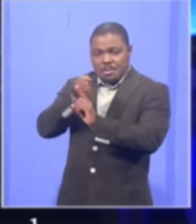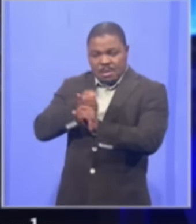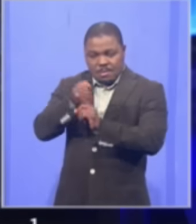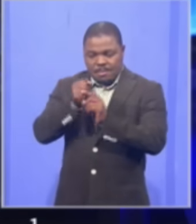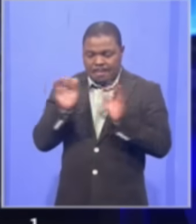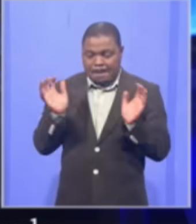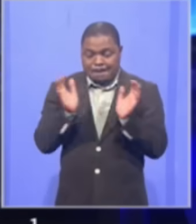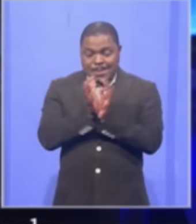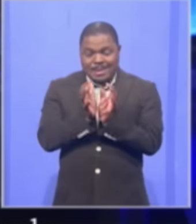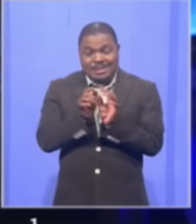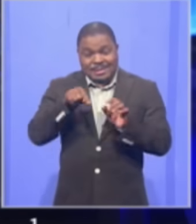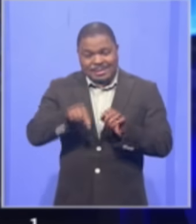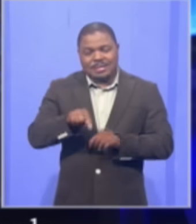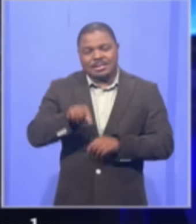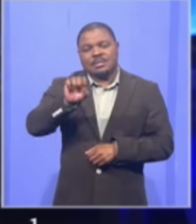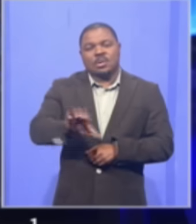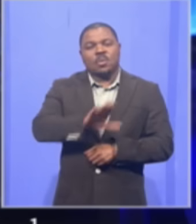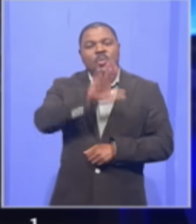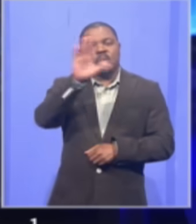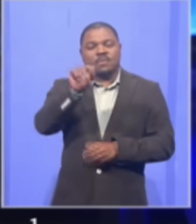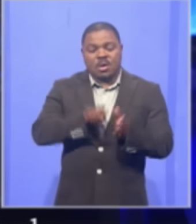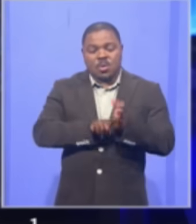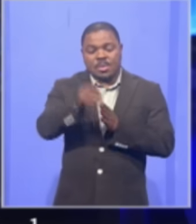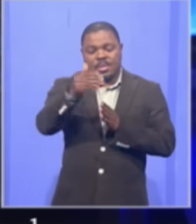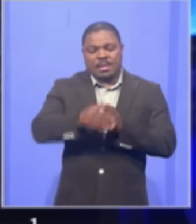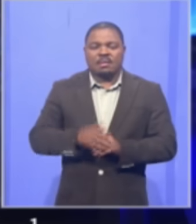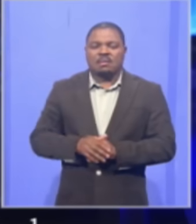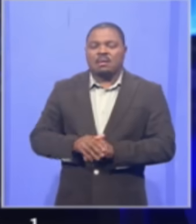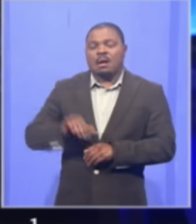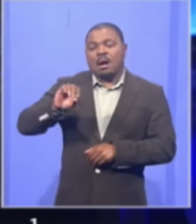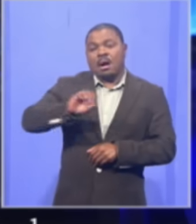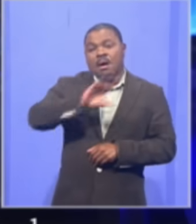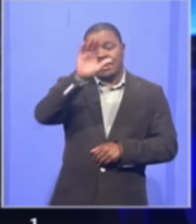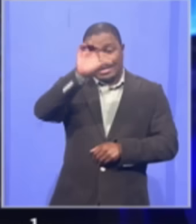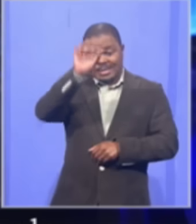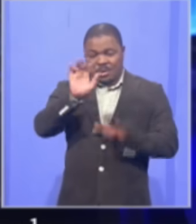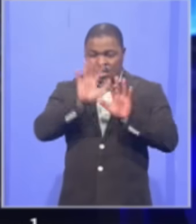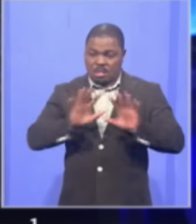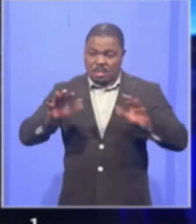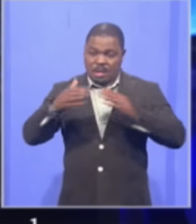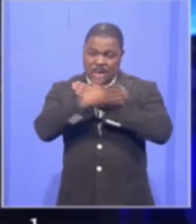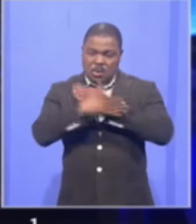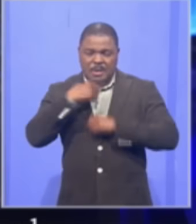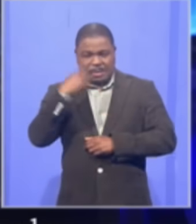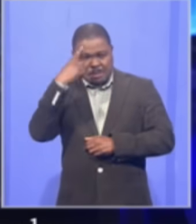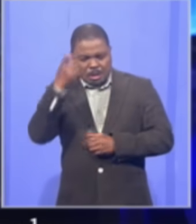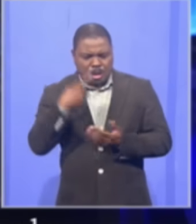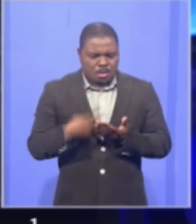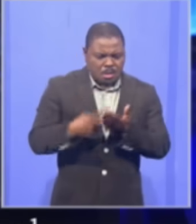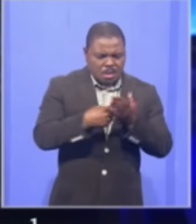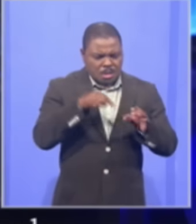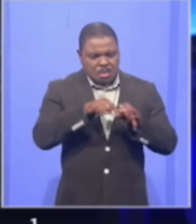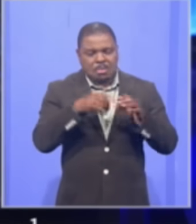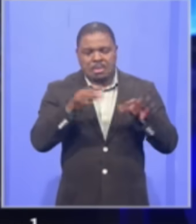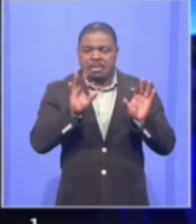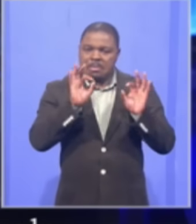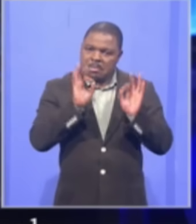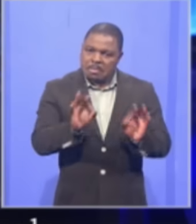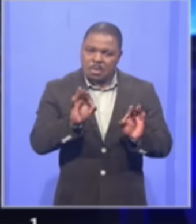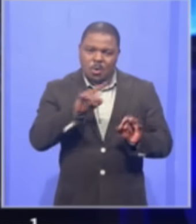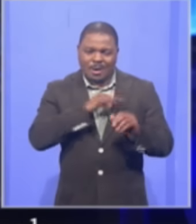kopano kwano Afrika Borwa mafelong ana beke ba a ile batueng lena bana le tshepo ya hore ditherisano e tla ba tsa nnete le botshepehi diphepetsong tseo